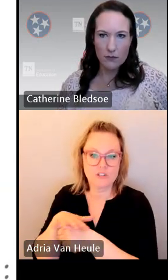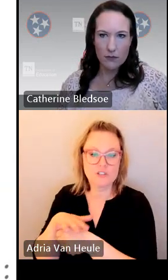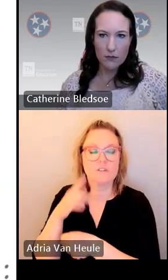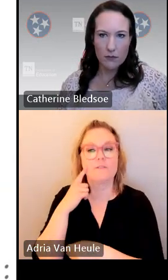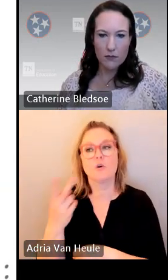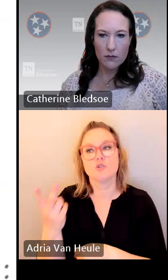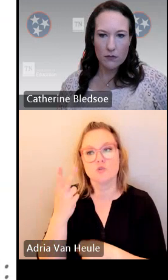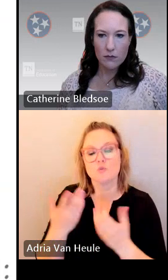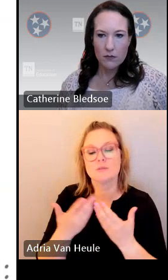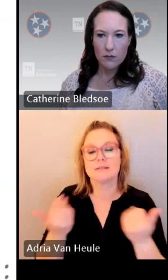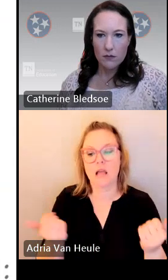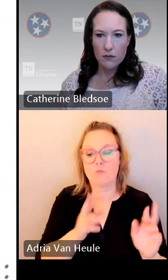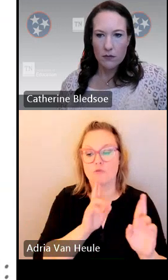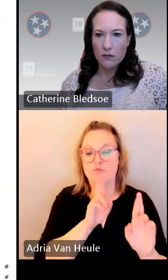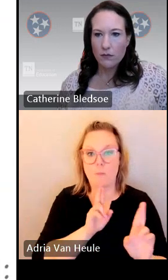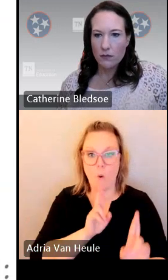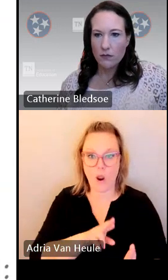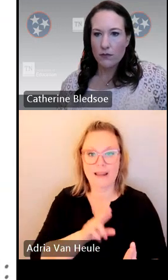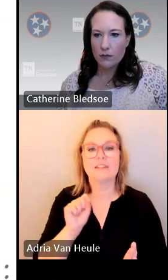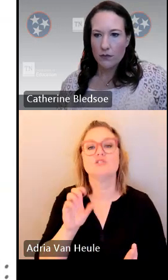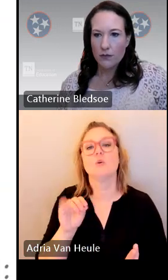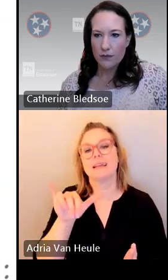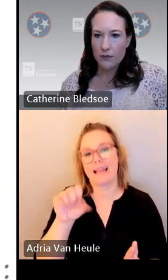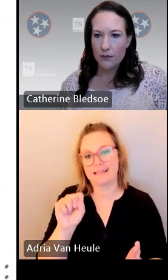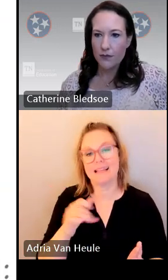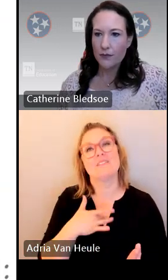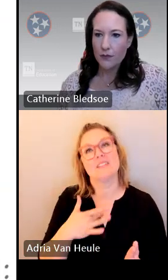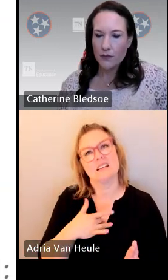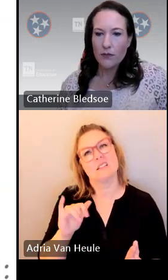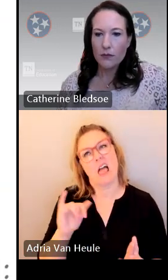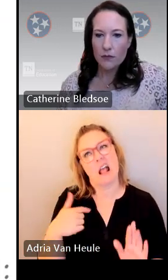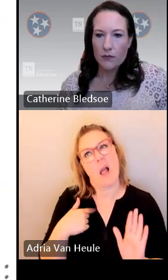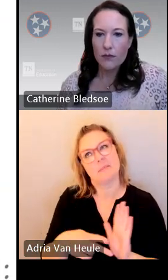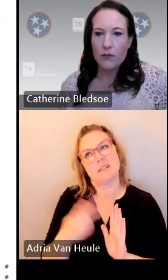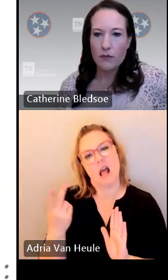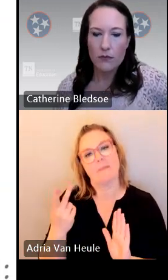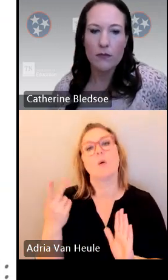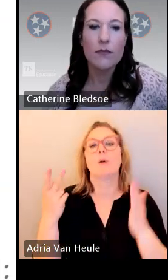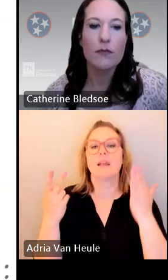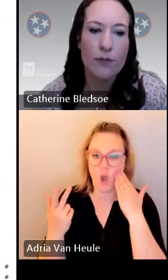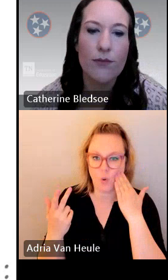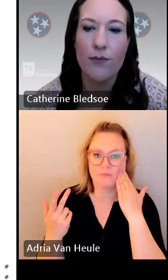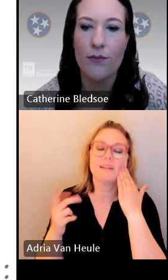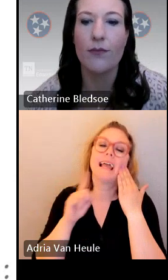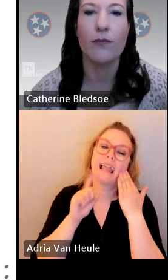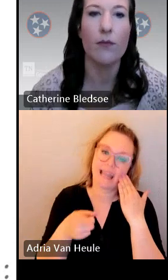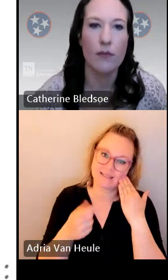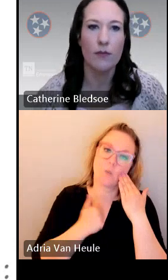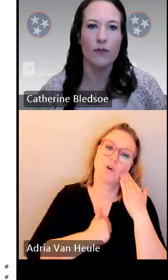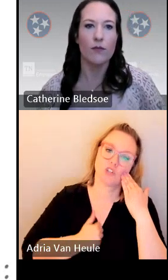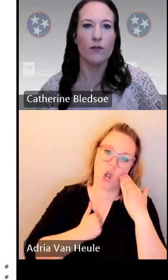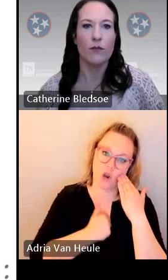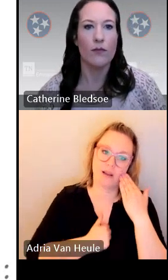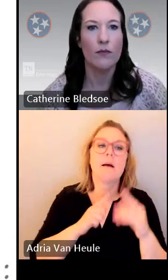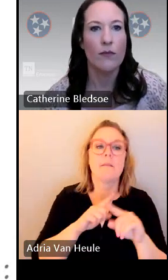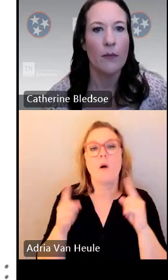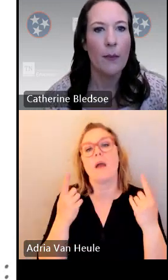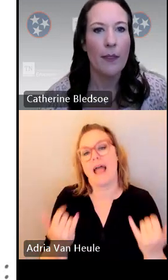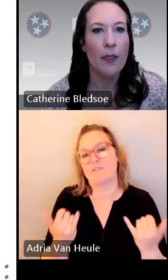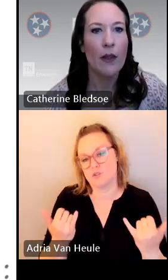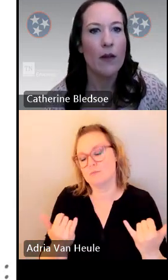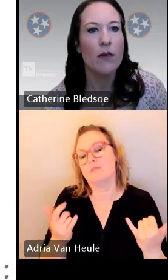reporting things. So yes, it does feel like you're double entering, and we know that, and we're sorry. We just got, that's what we're gonna have to do until we can